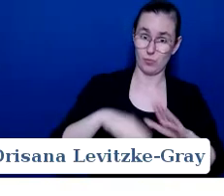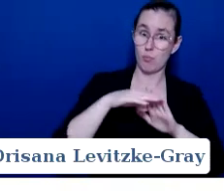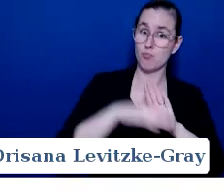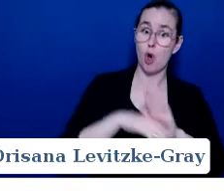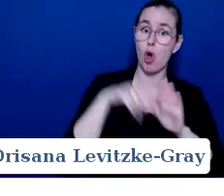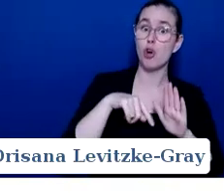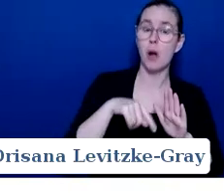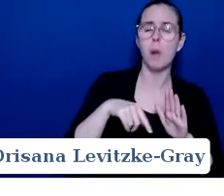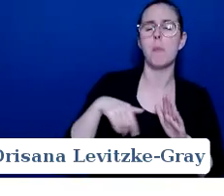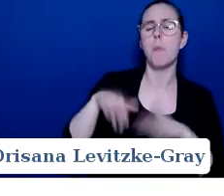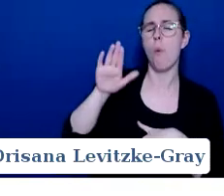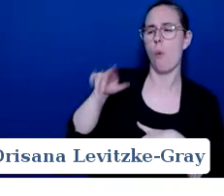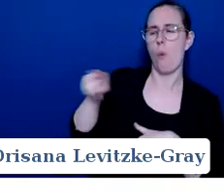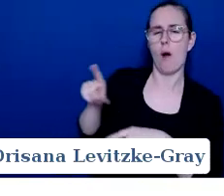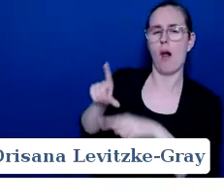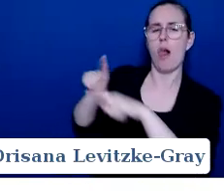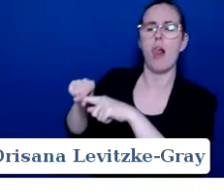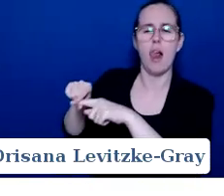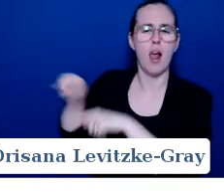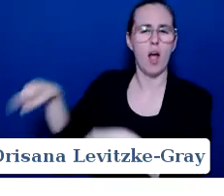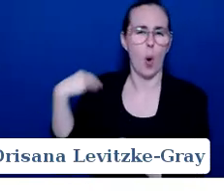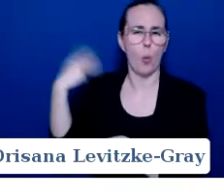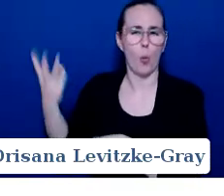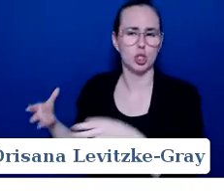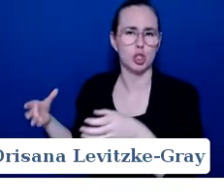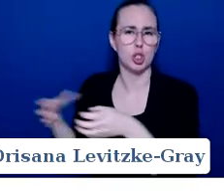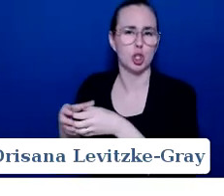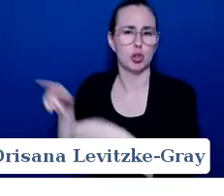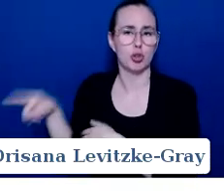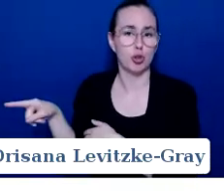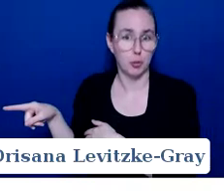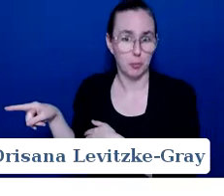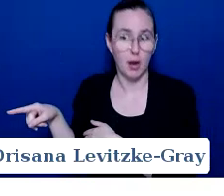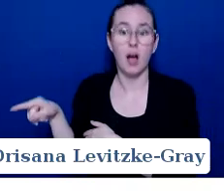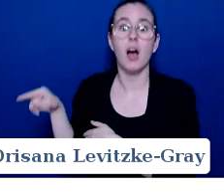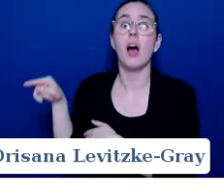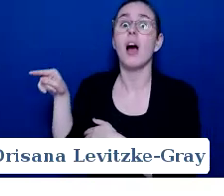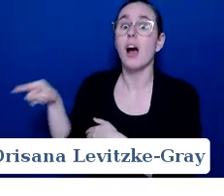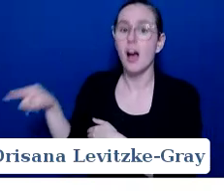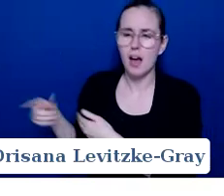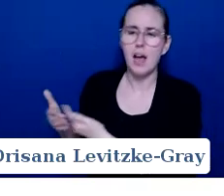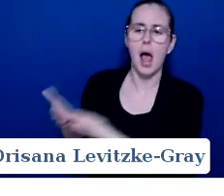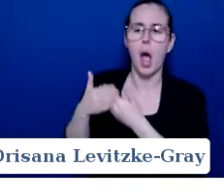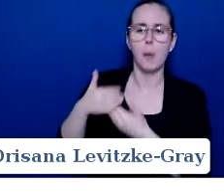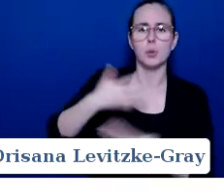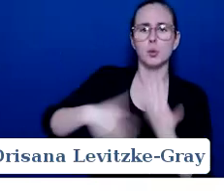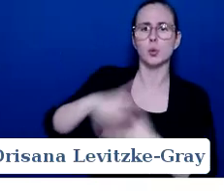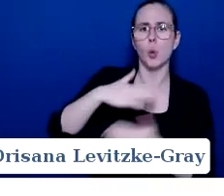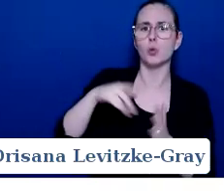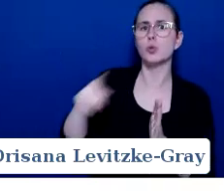registry in order to identify potential person with disability. As Alexandre said, it's more like